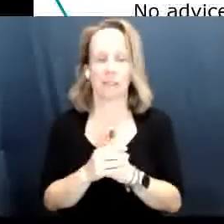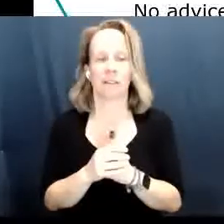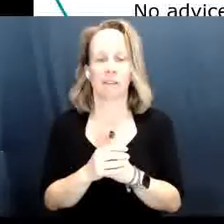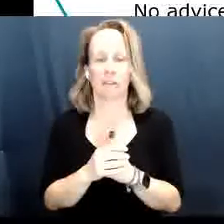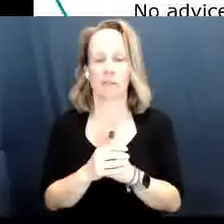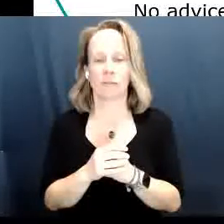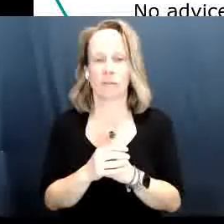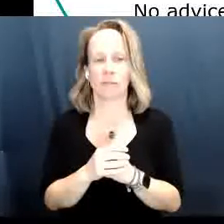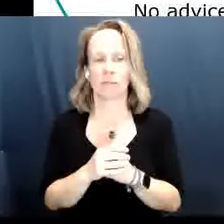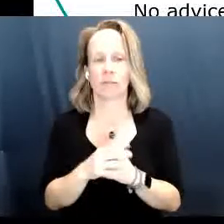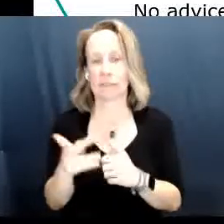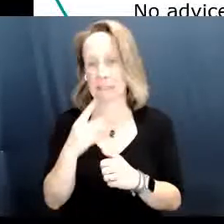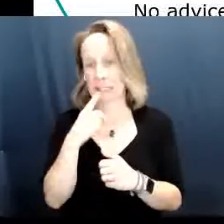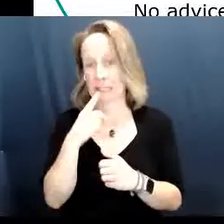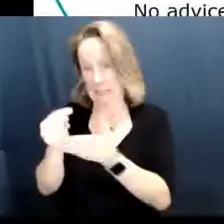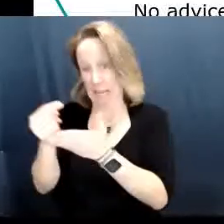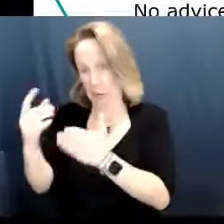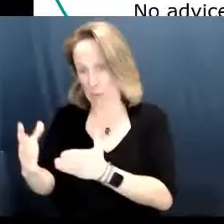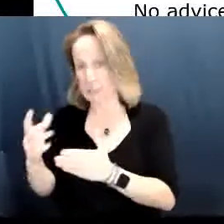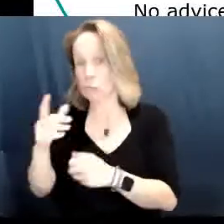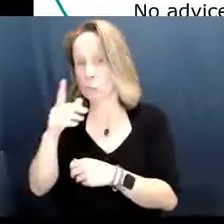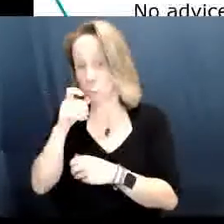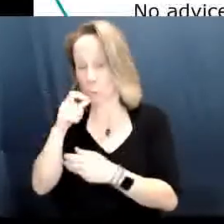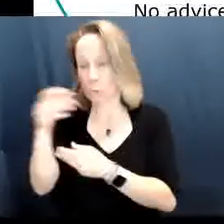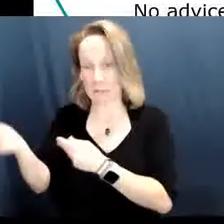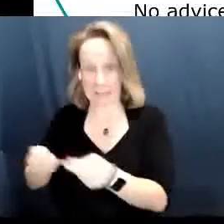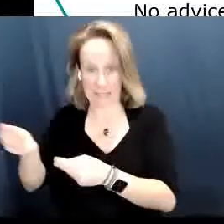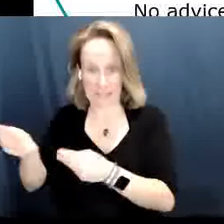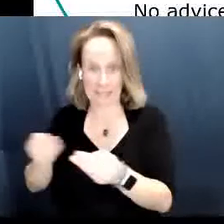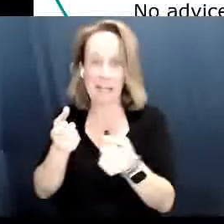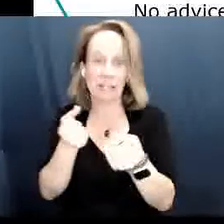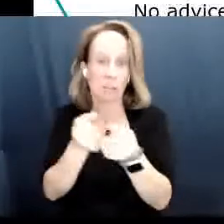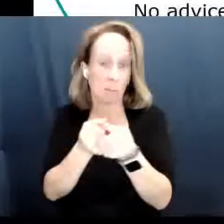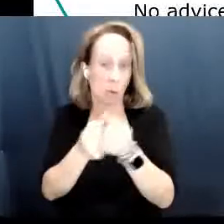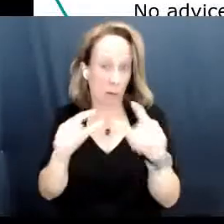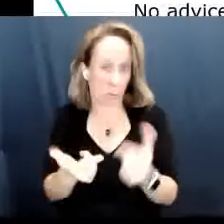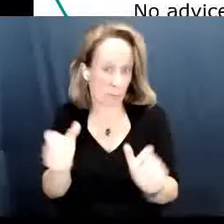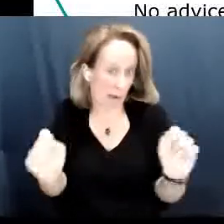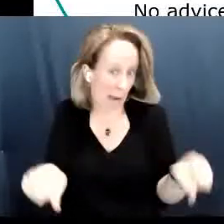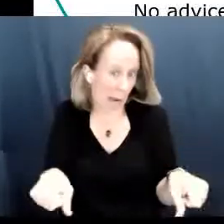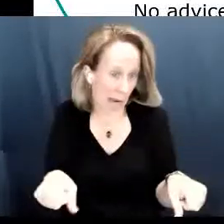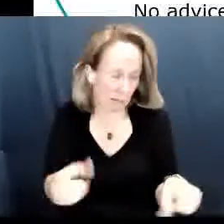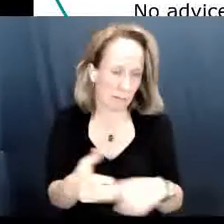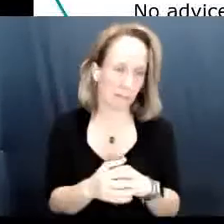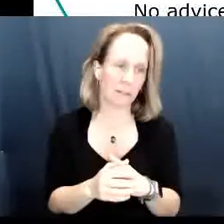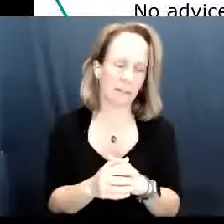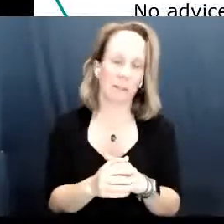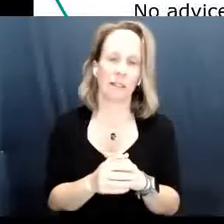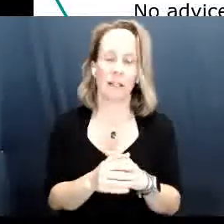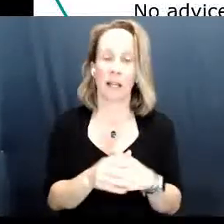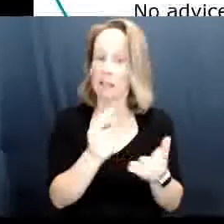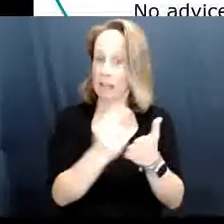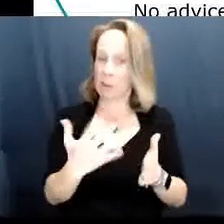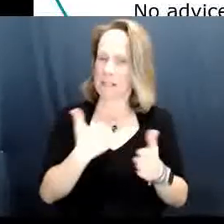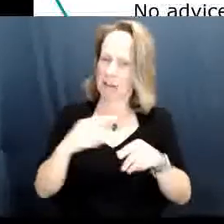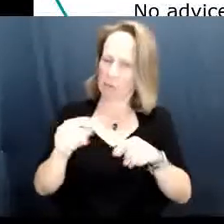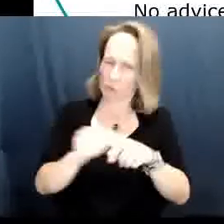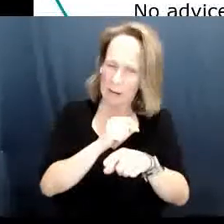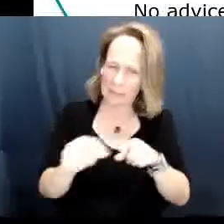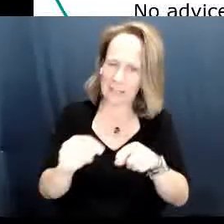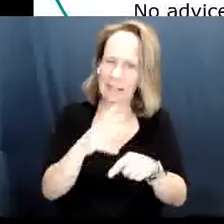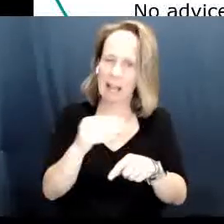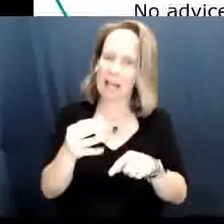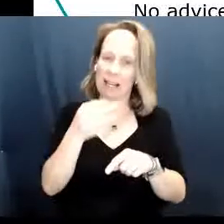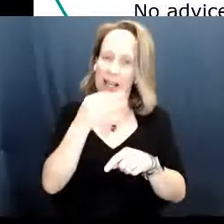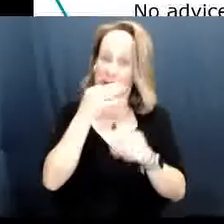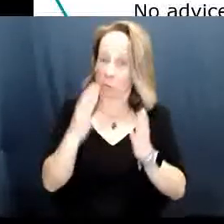therapists who do facilitate support groups. Although therapists may have the training and expertise to run